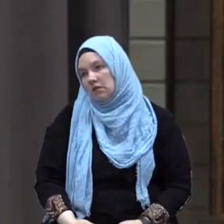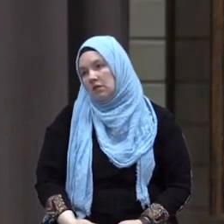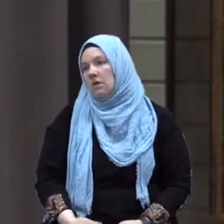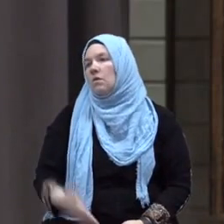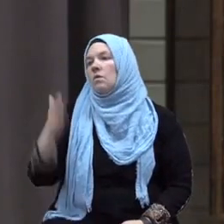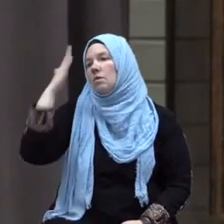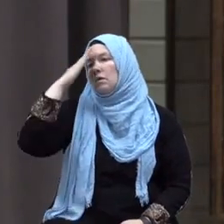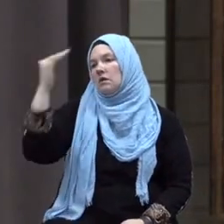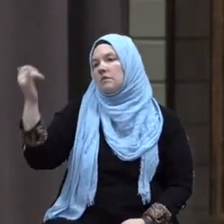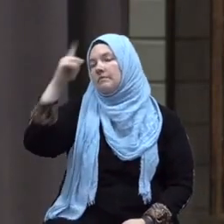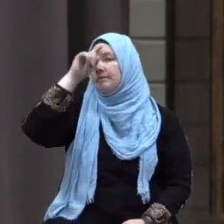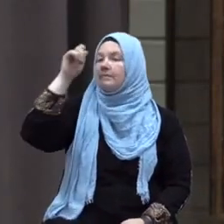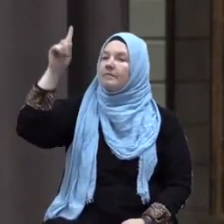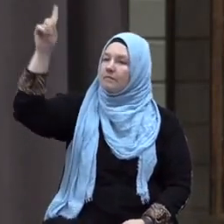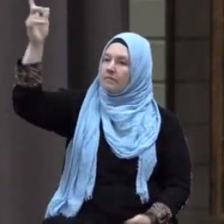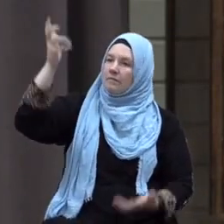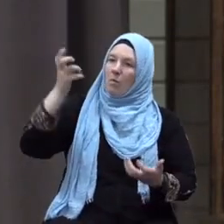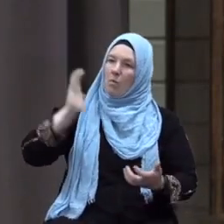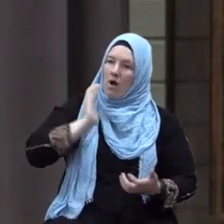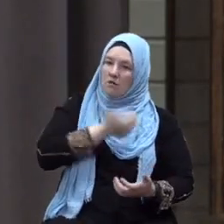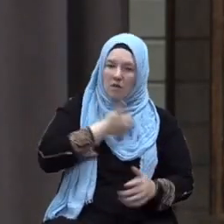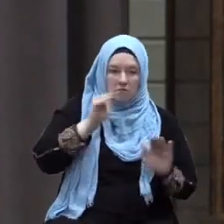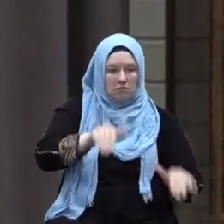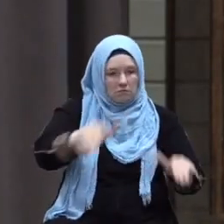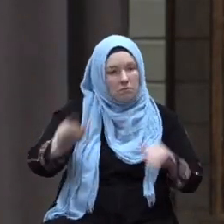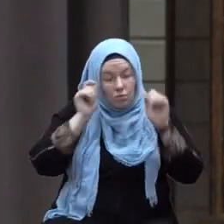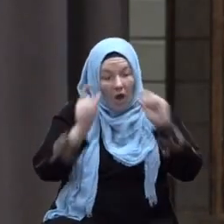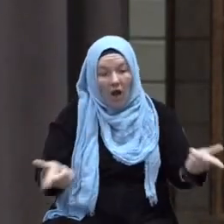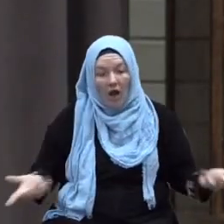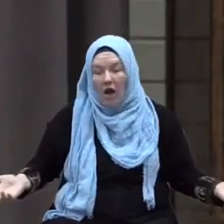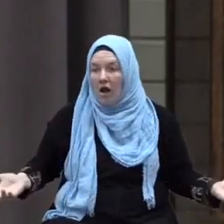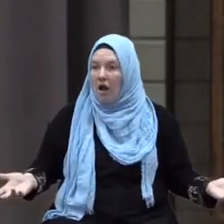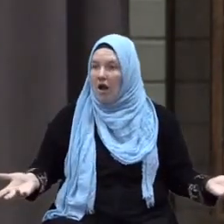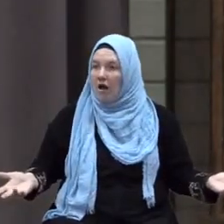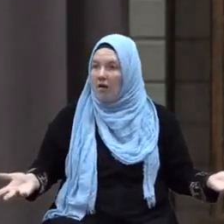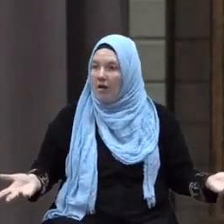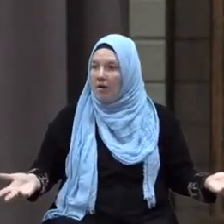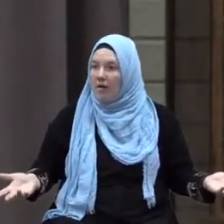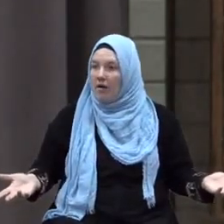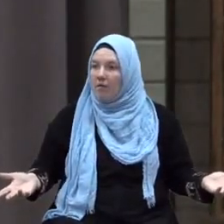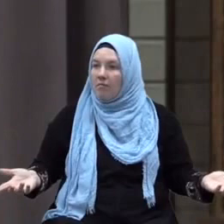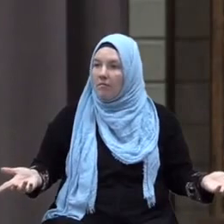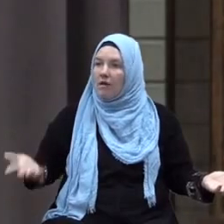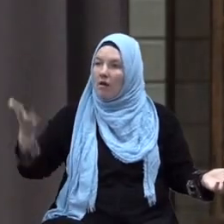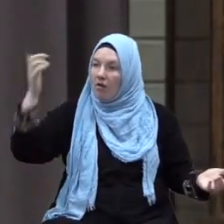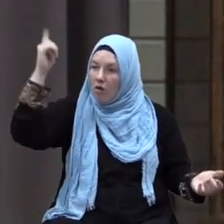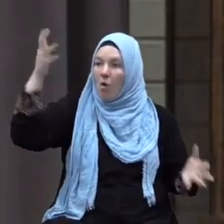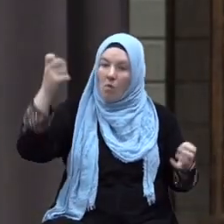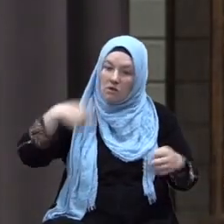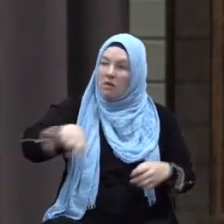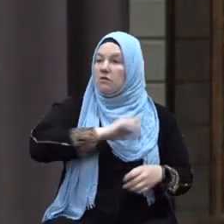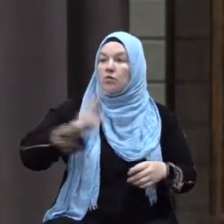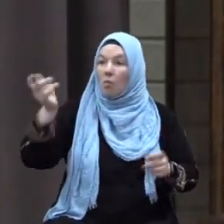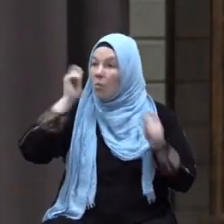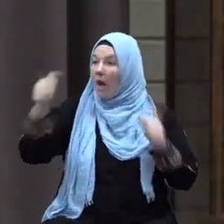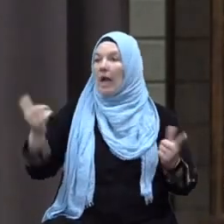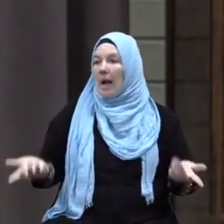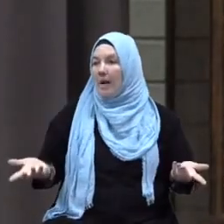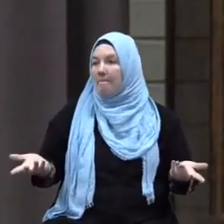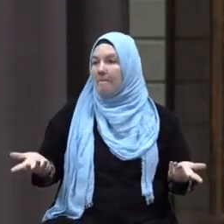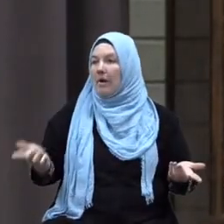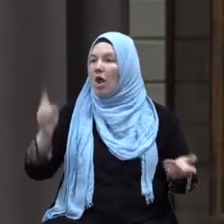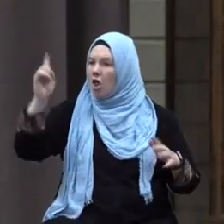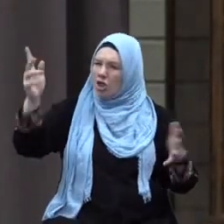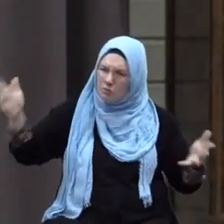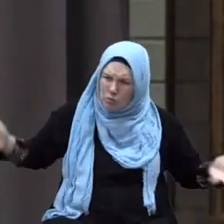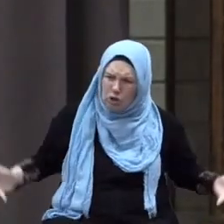Why? Allah wants us to come back. This is the message. He is pushing us